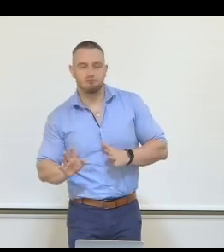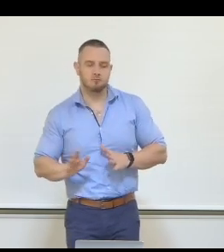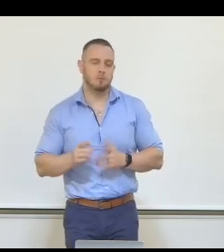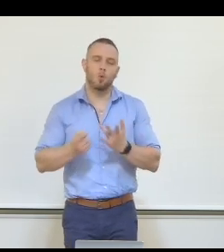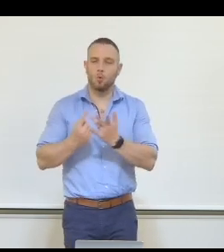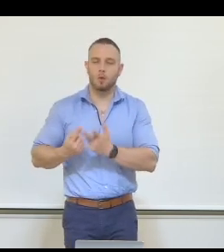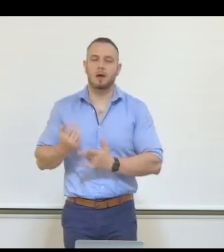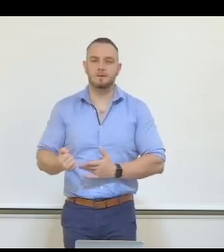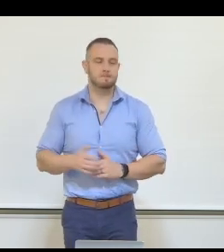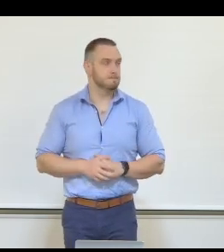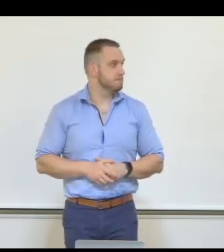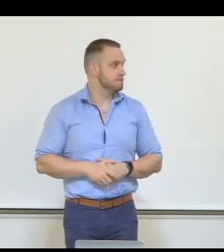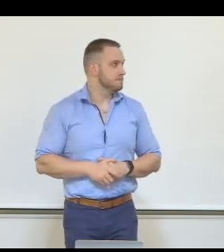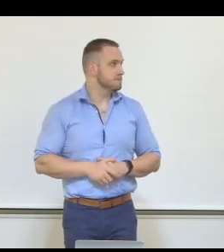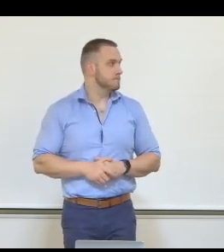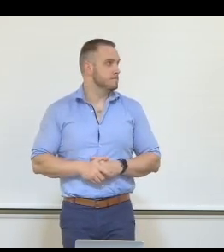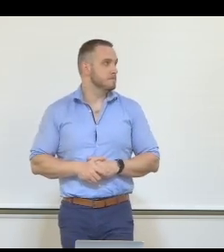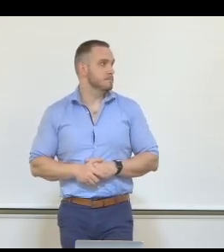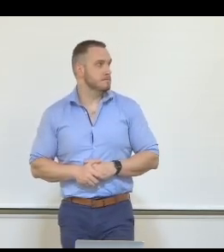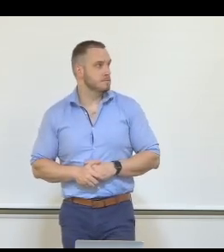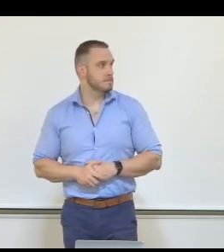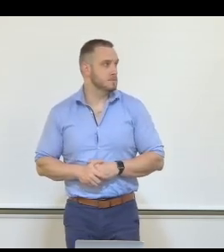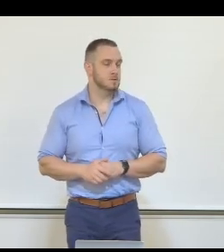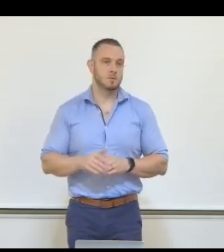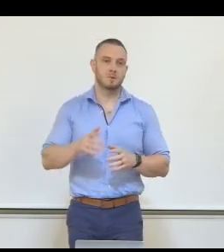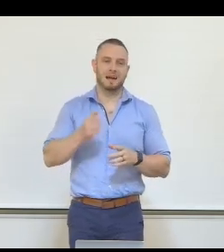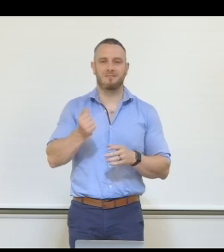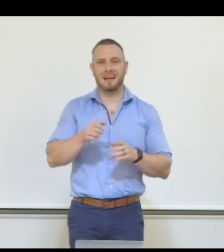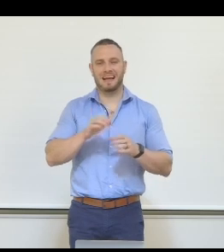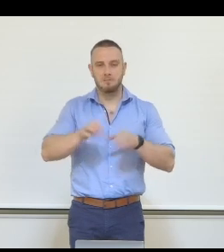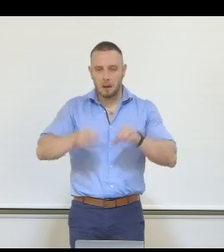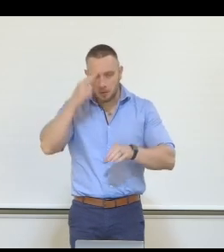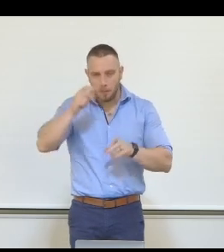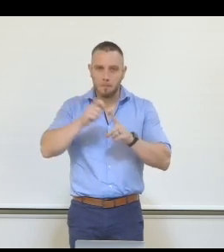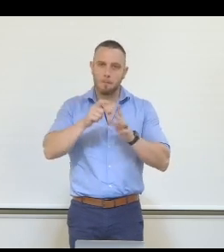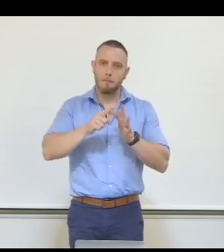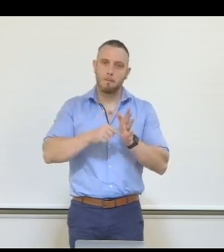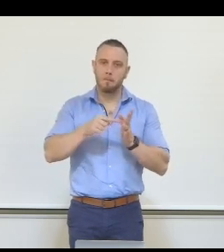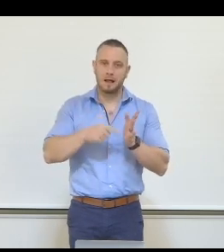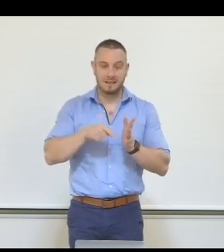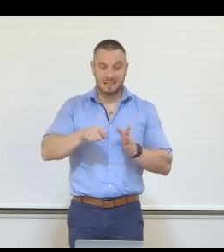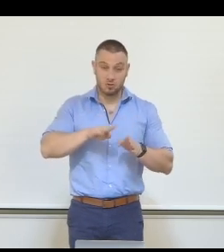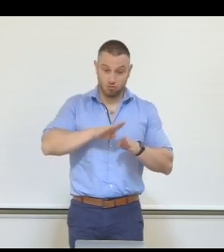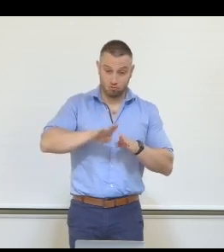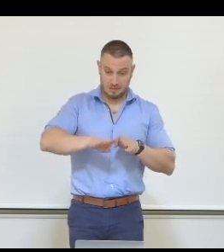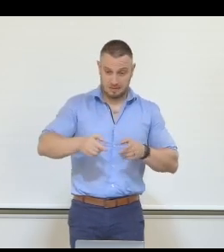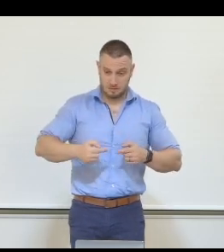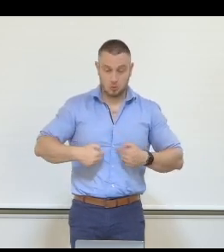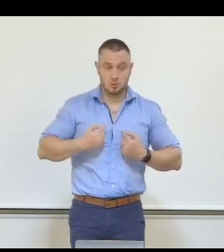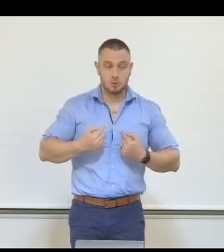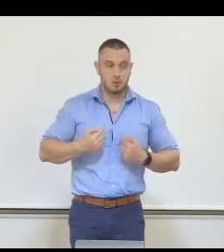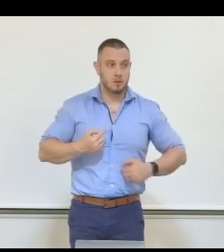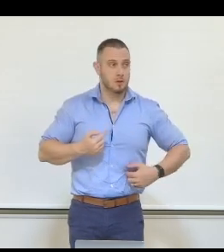have actually a German experiment called Pilot that was training us